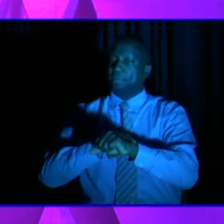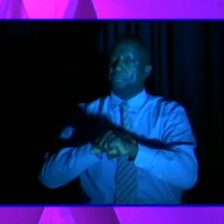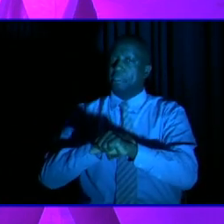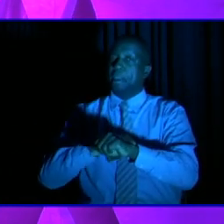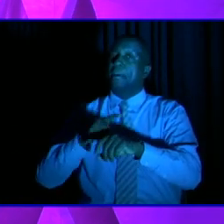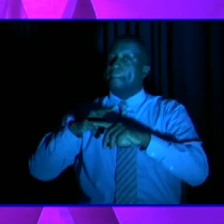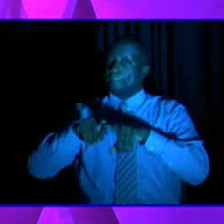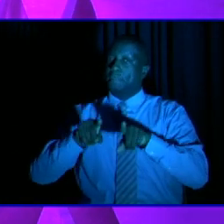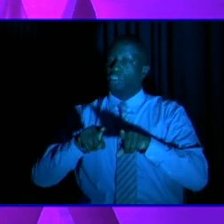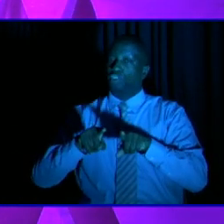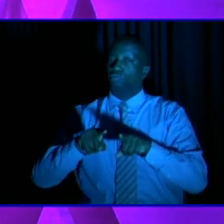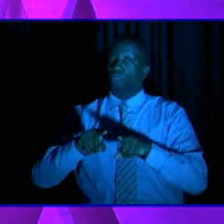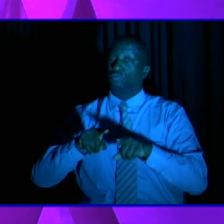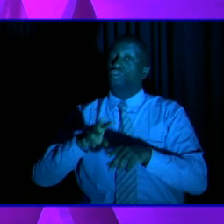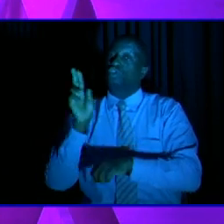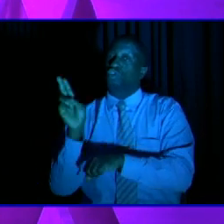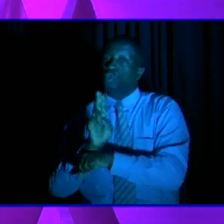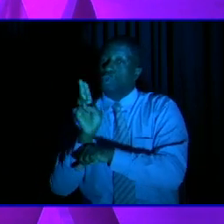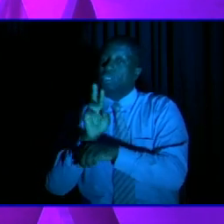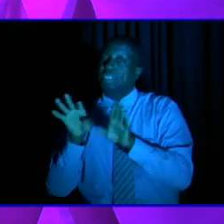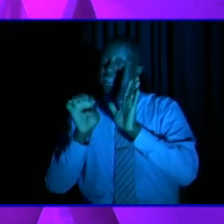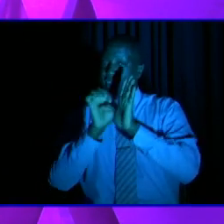but it was used as an imagery